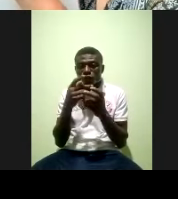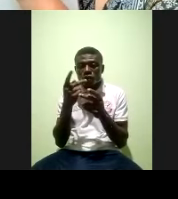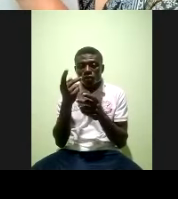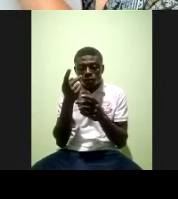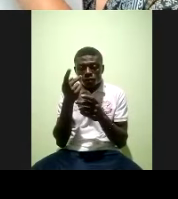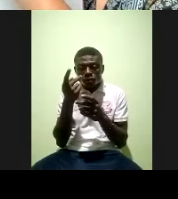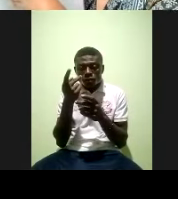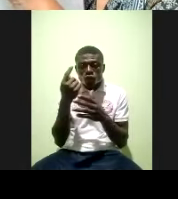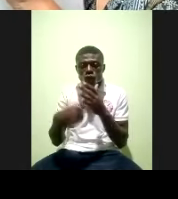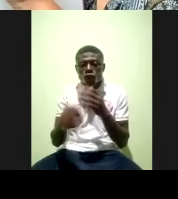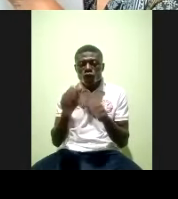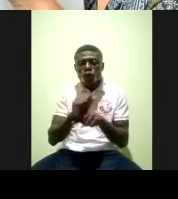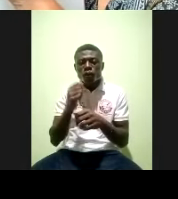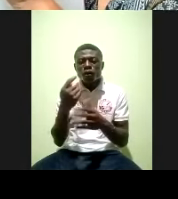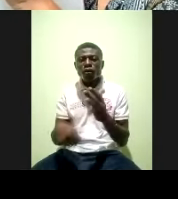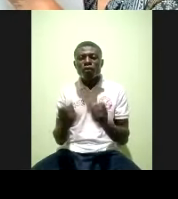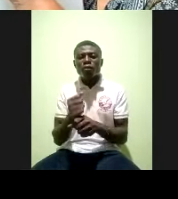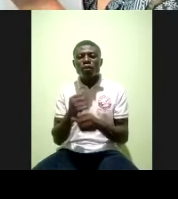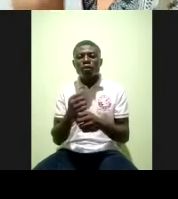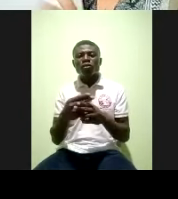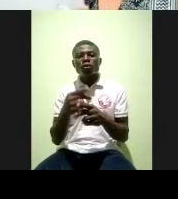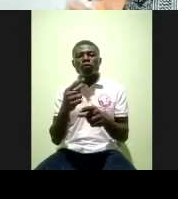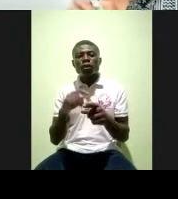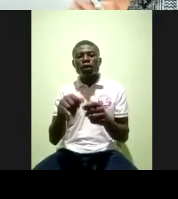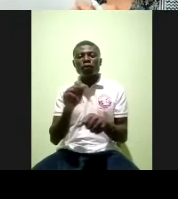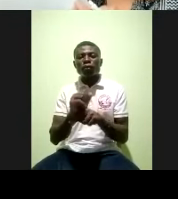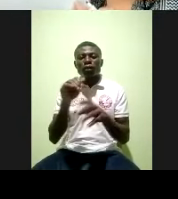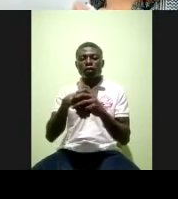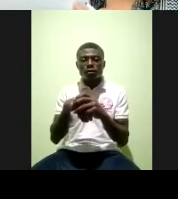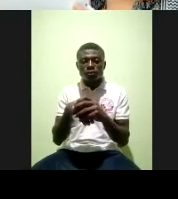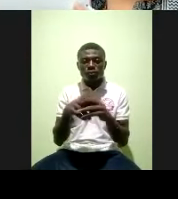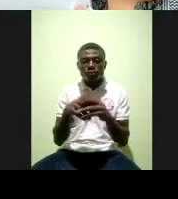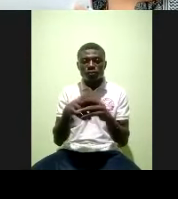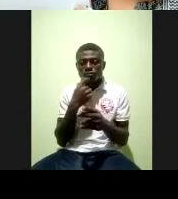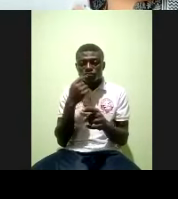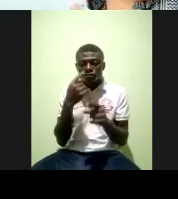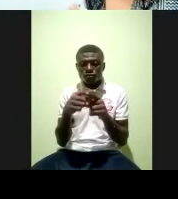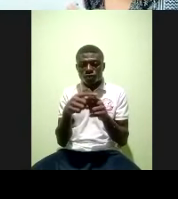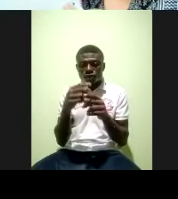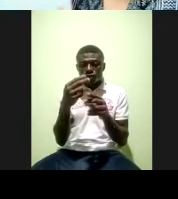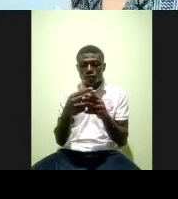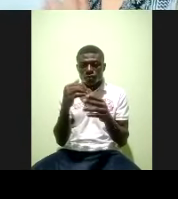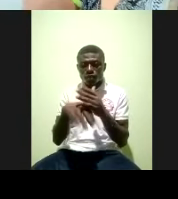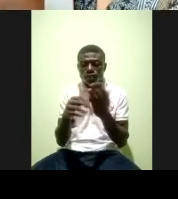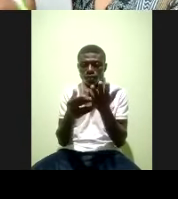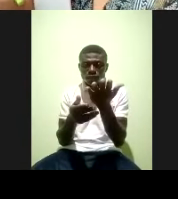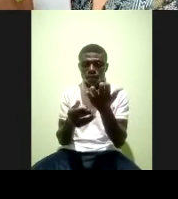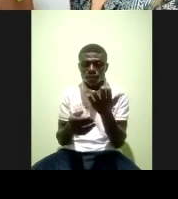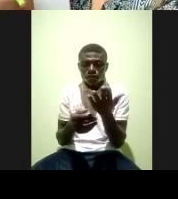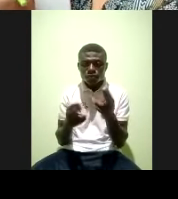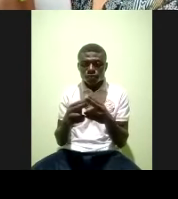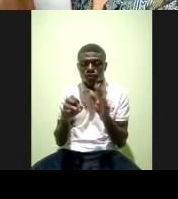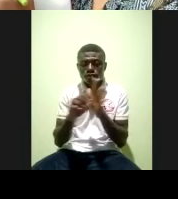does is, it makes a short vowel inside the word say its name or the long sound. So tape,